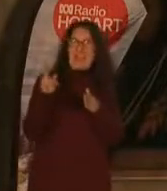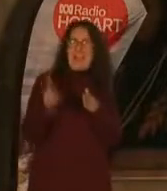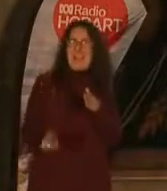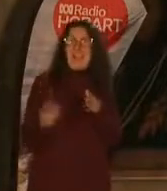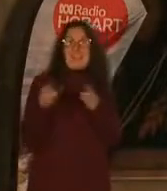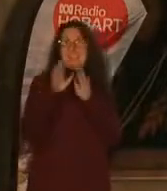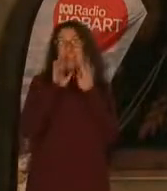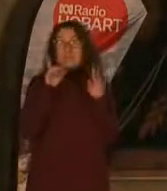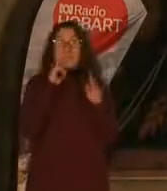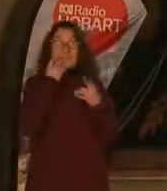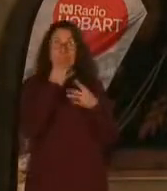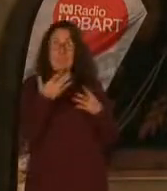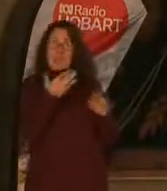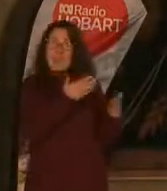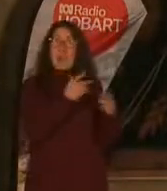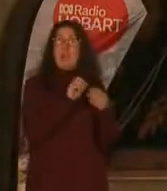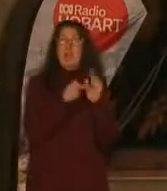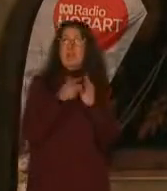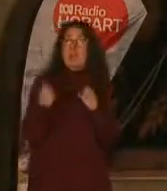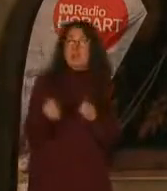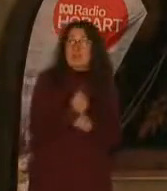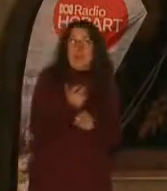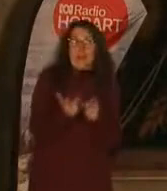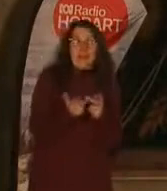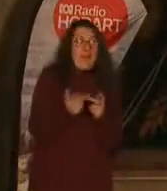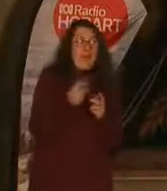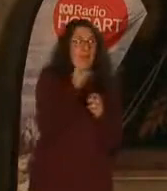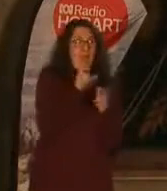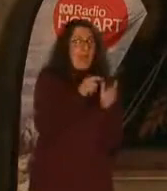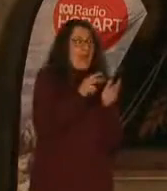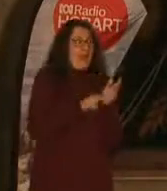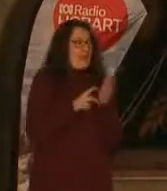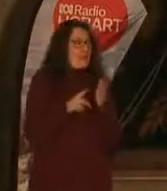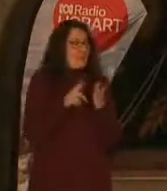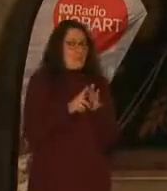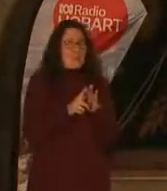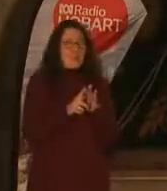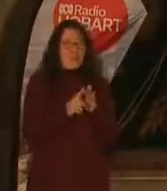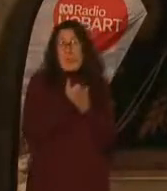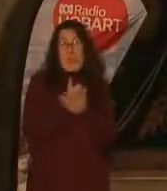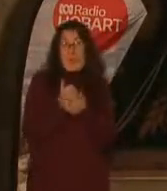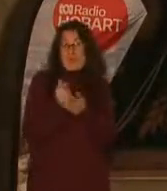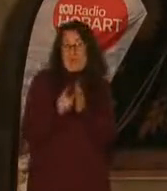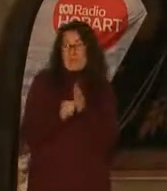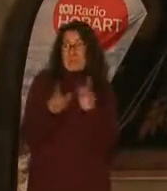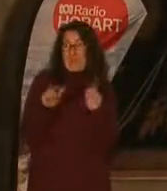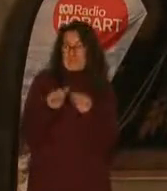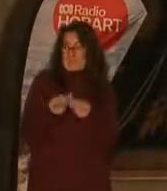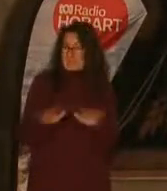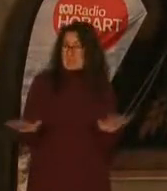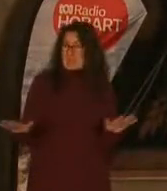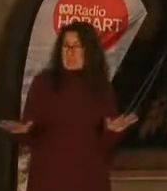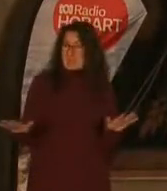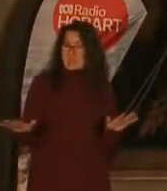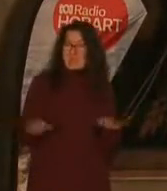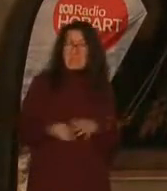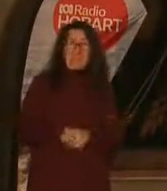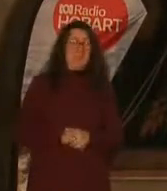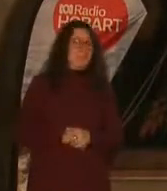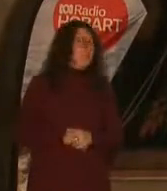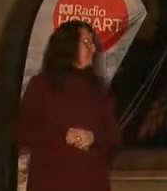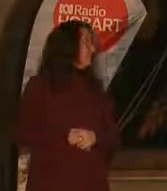they also created other canoes that, you know, all the time now. So, yeah. This is, like,